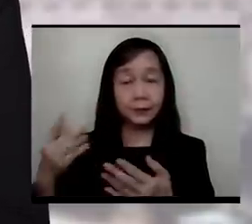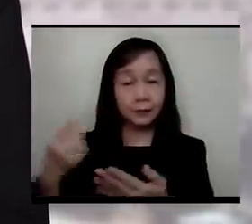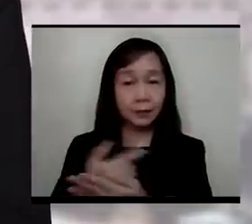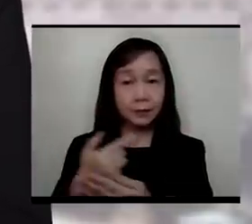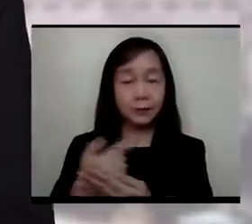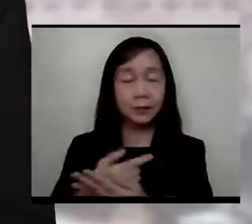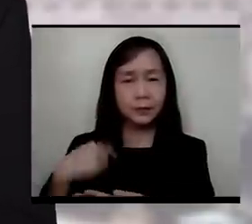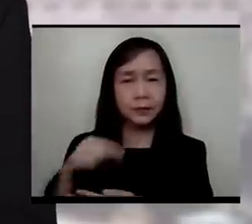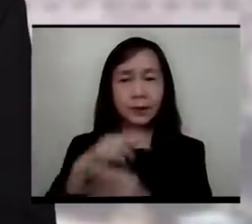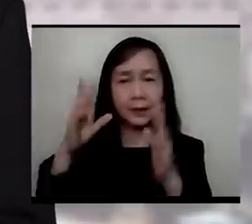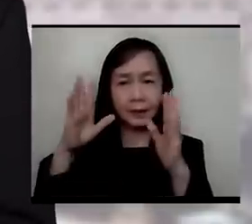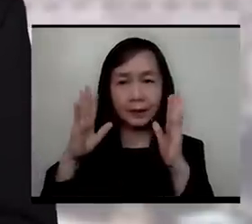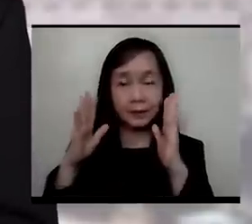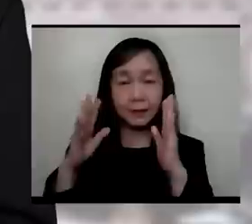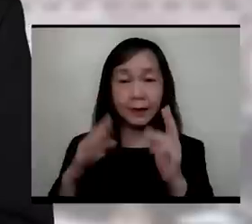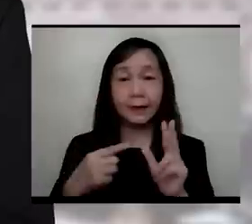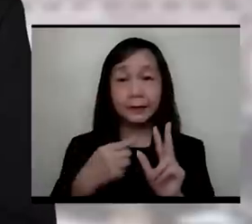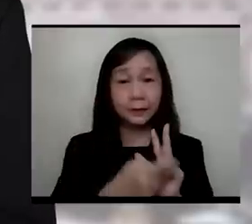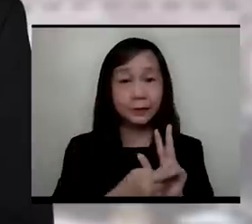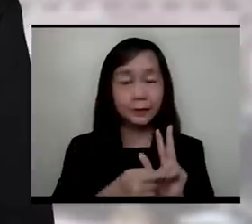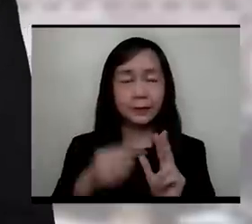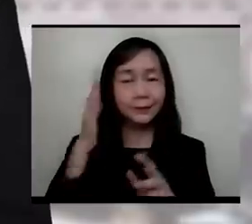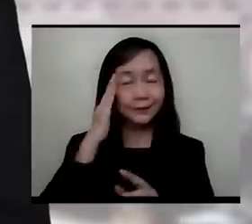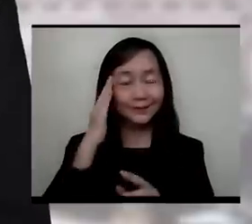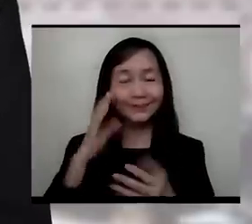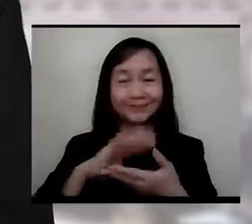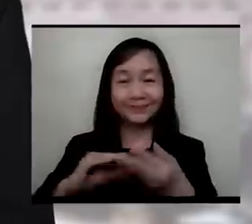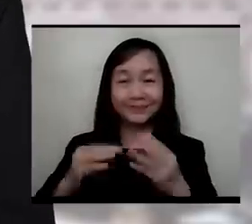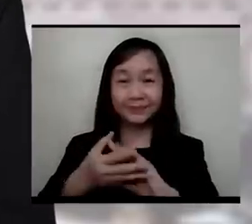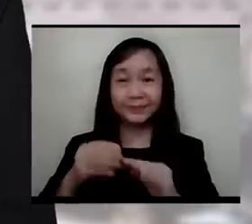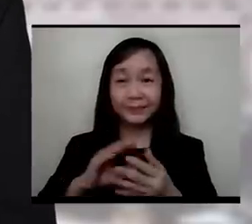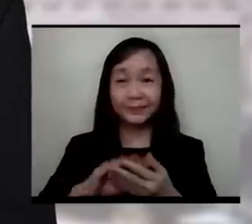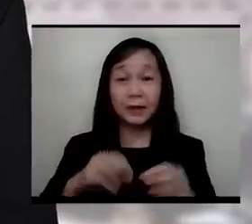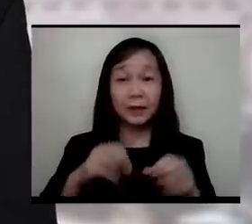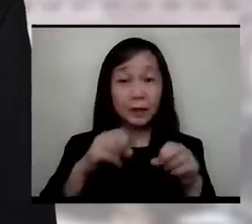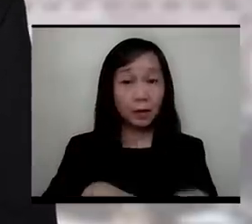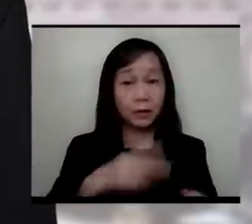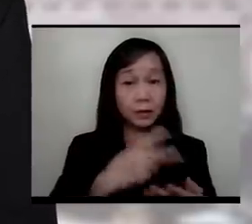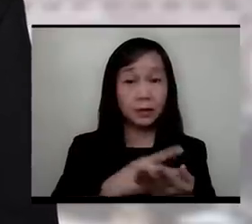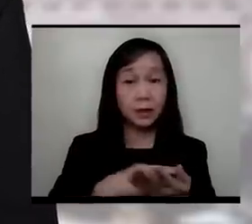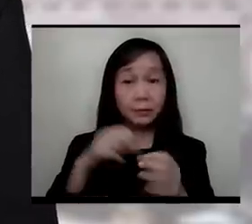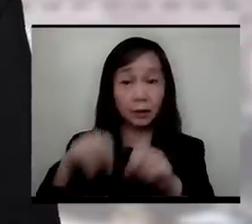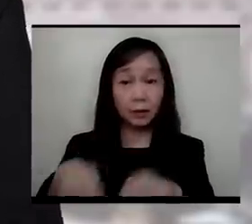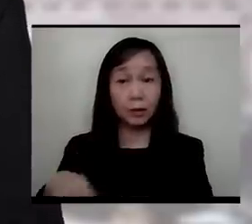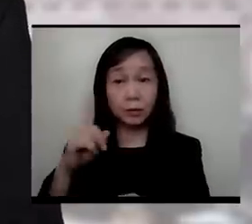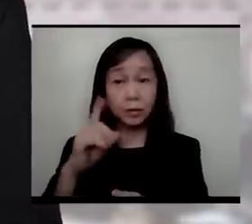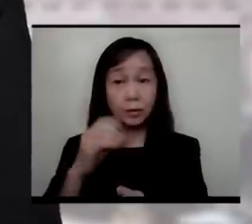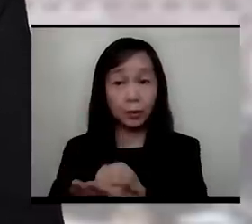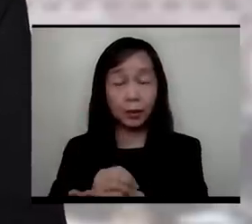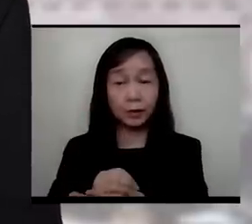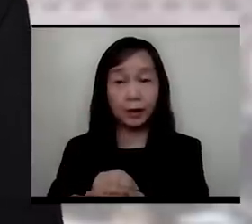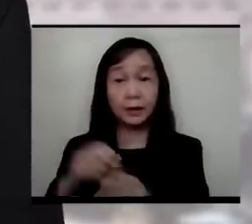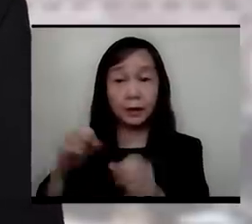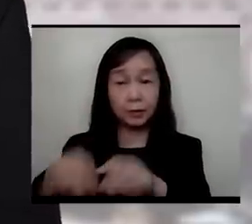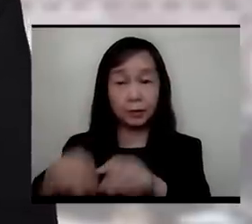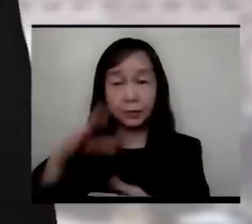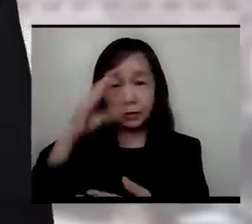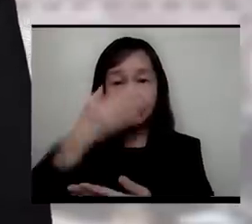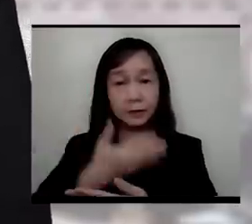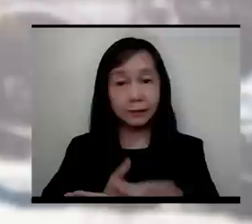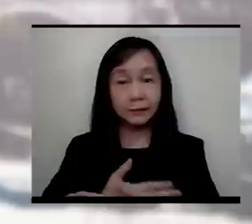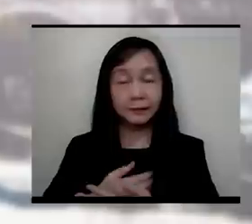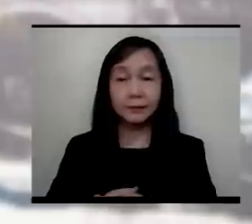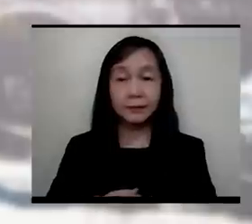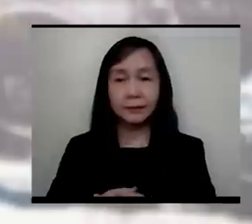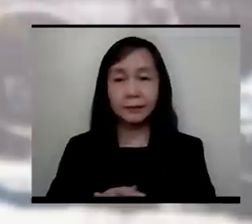Gospel, we will hear three familiar parables. The lost sheep, the lost coin, and the prodigal son.